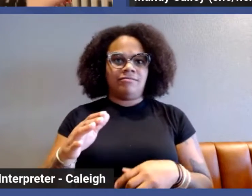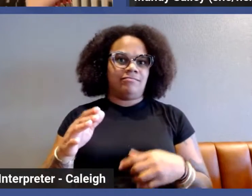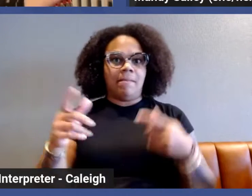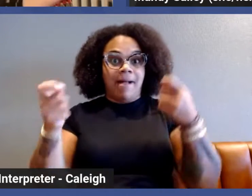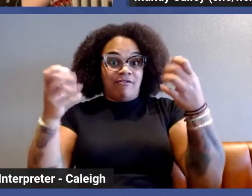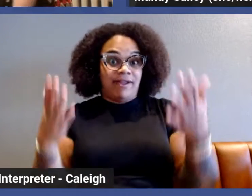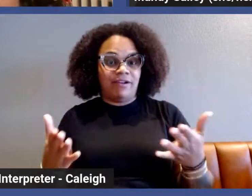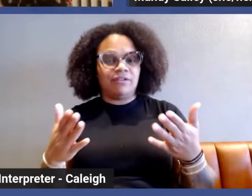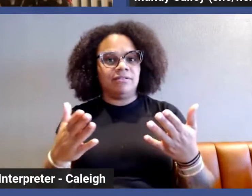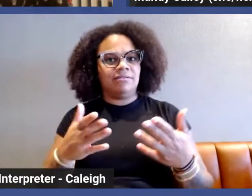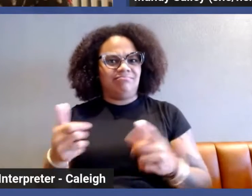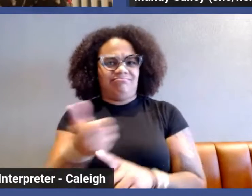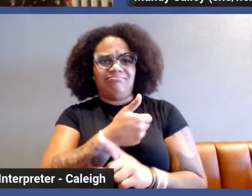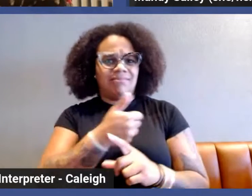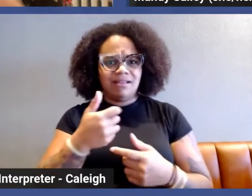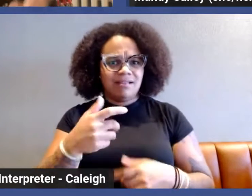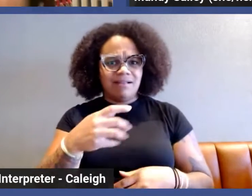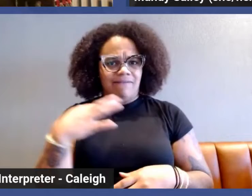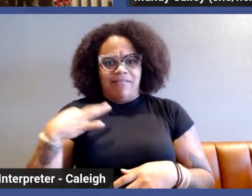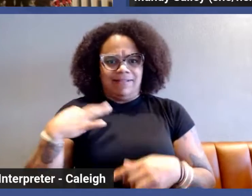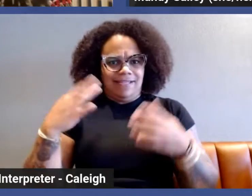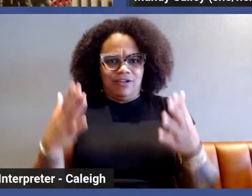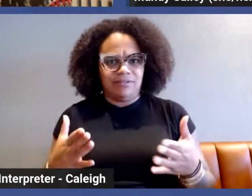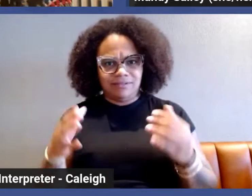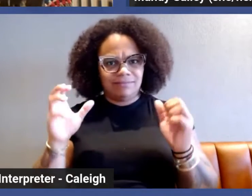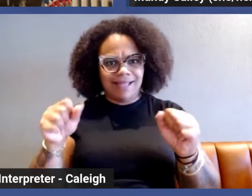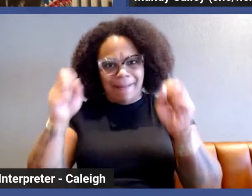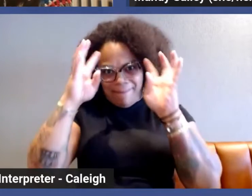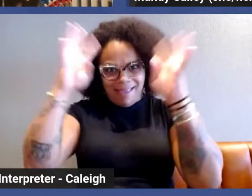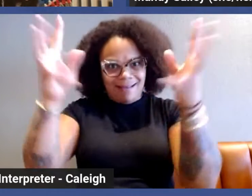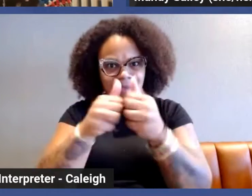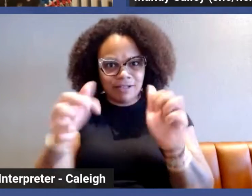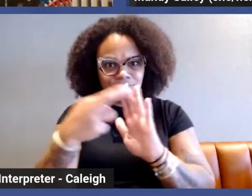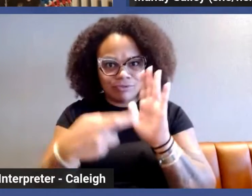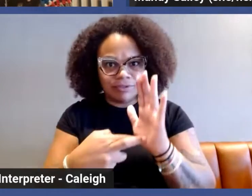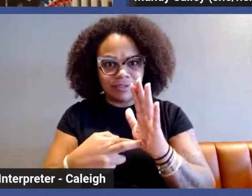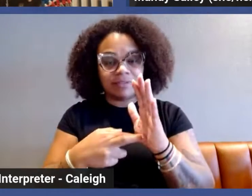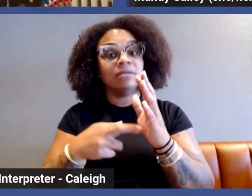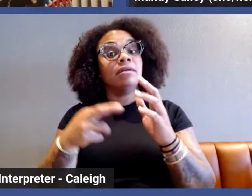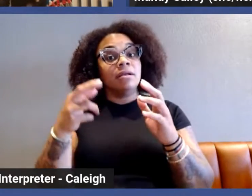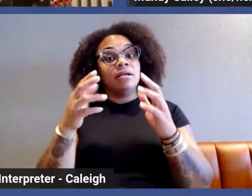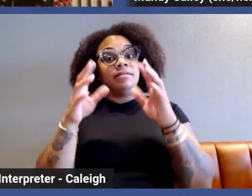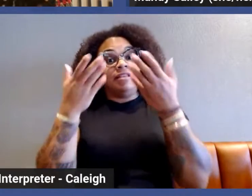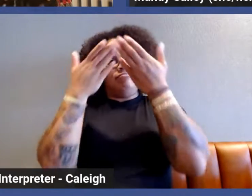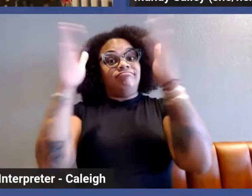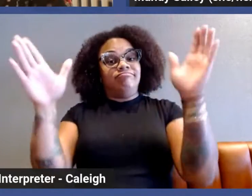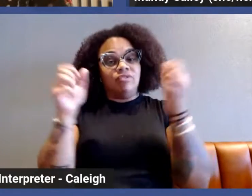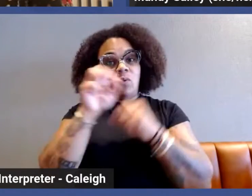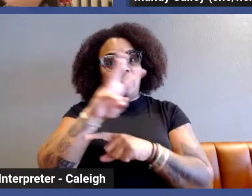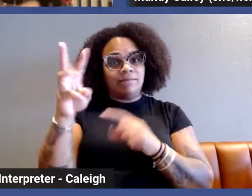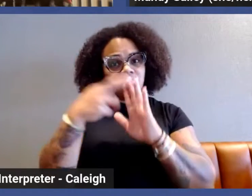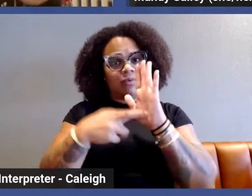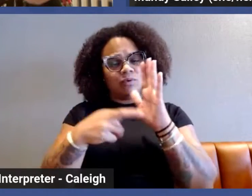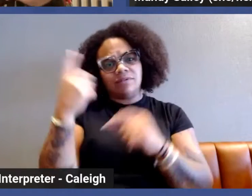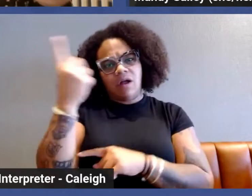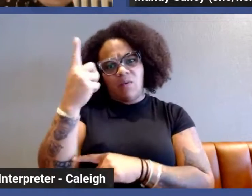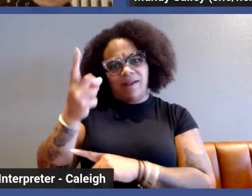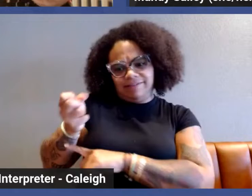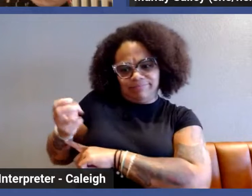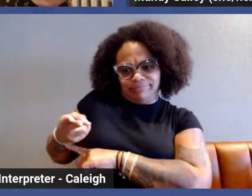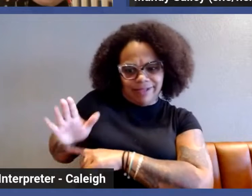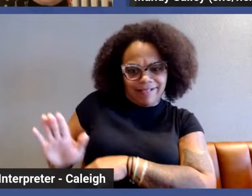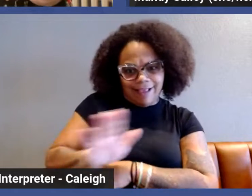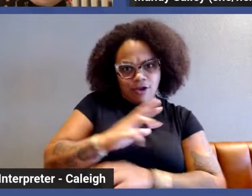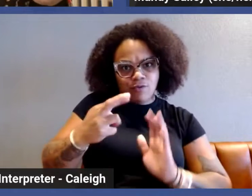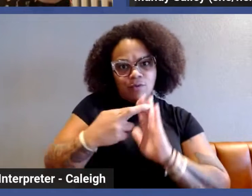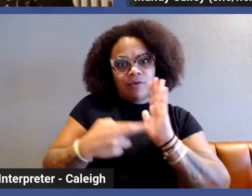whatever rules they want. I guess the site-wide rules would always overrule, but it creates a lot